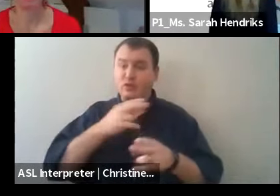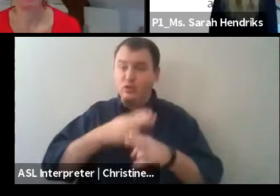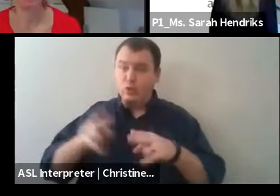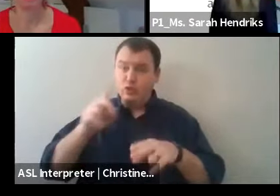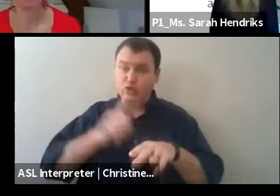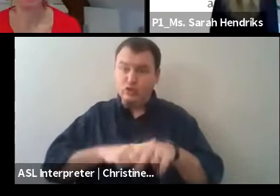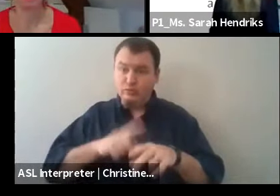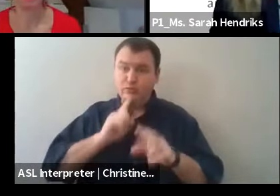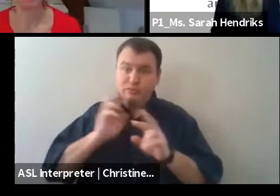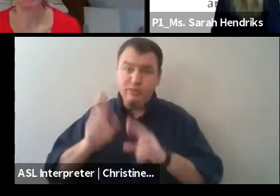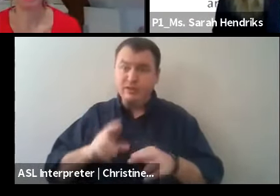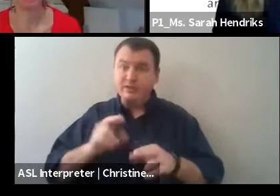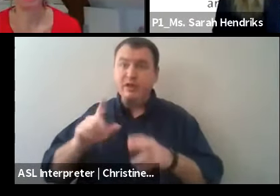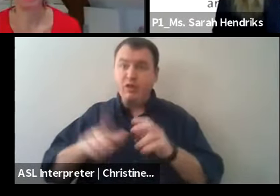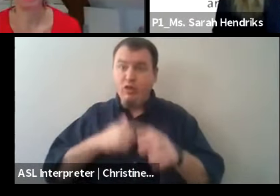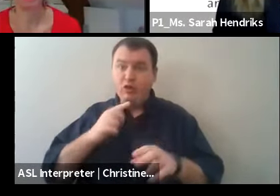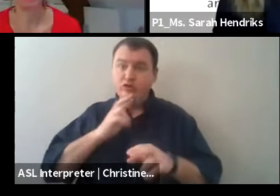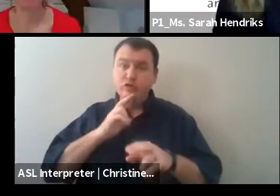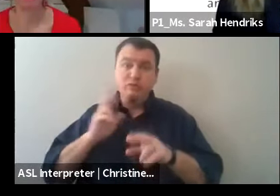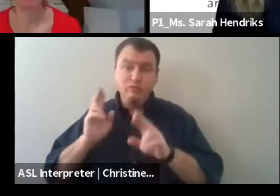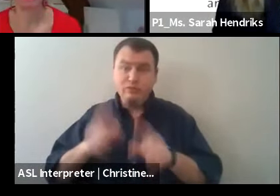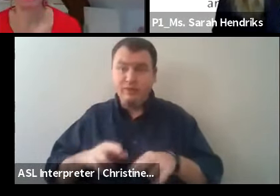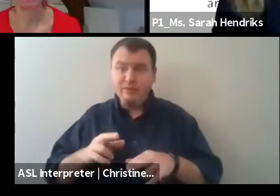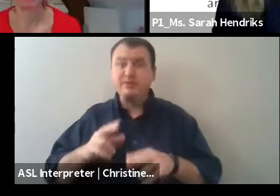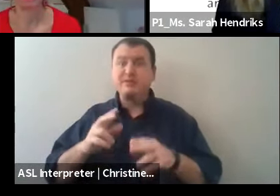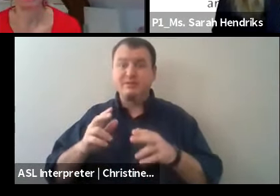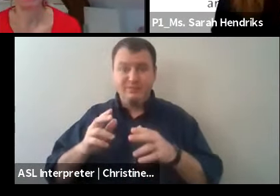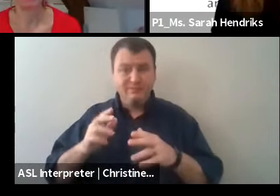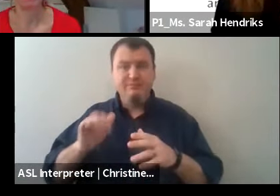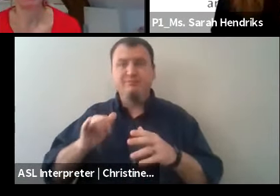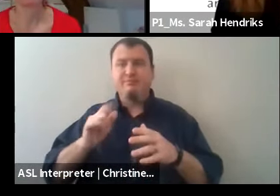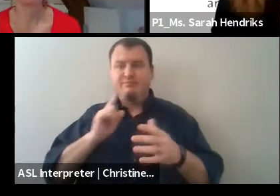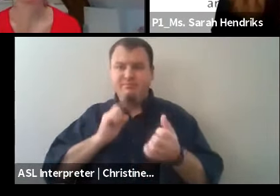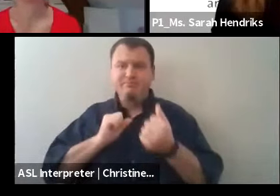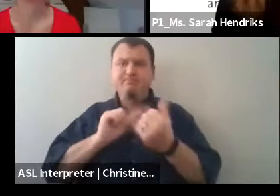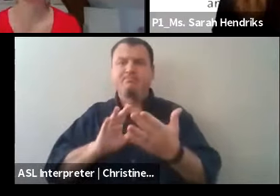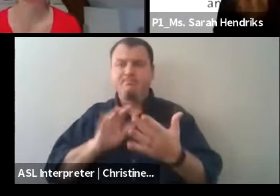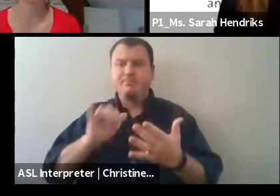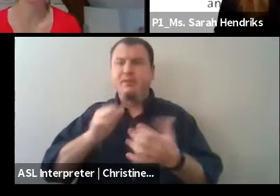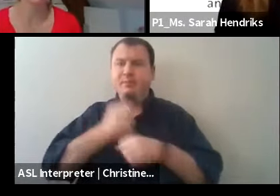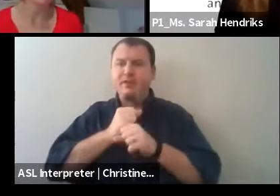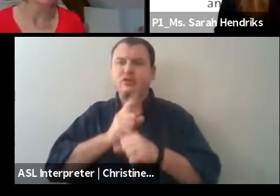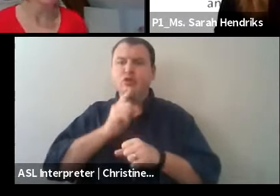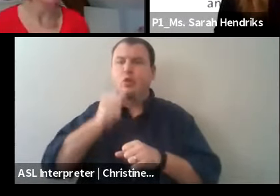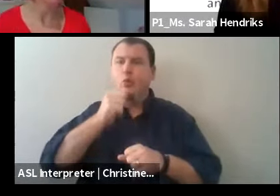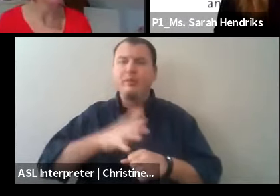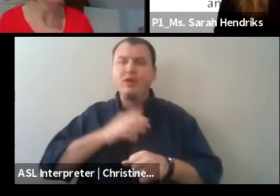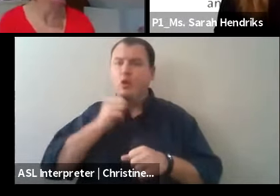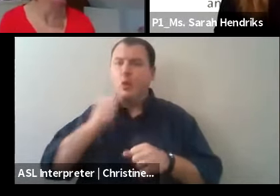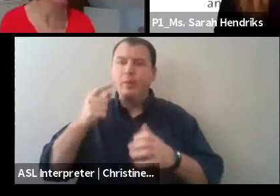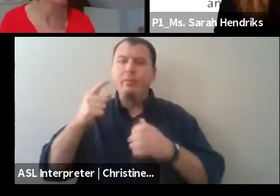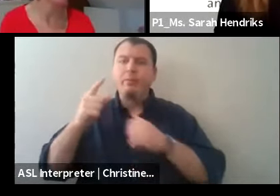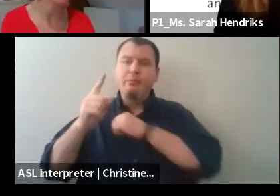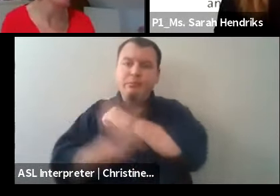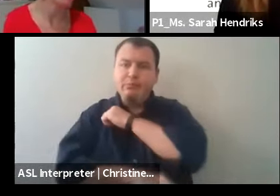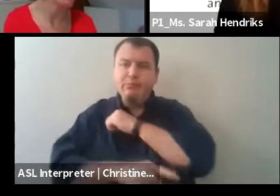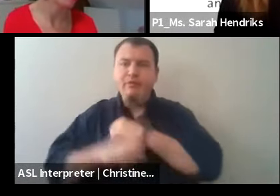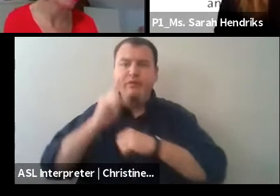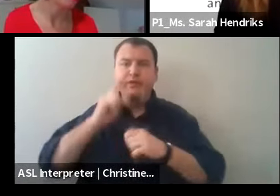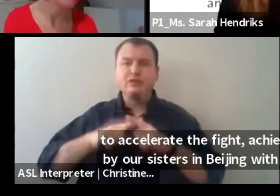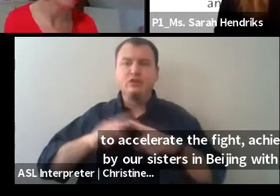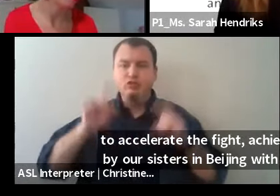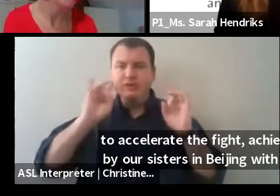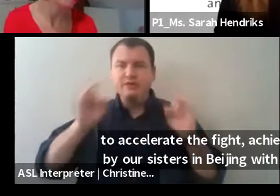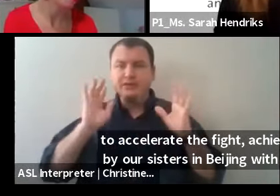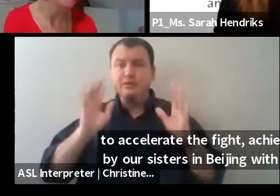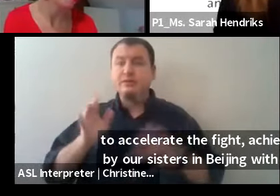to COVID crisis place equality between women and men at their heart and ensure that women don't pay the price for this crisis. We must work